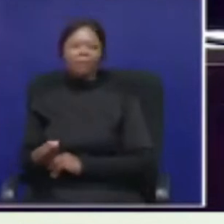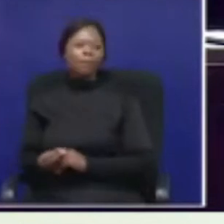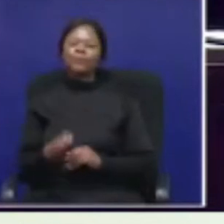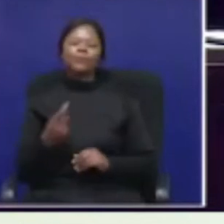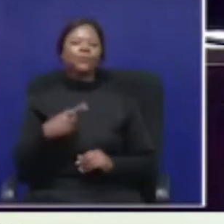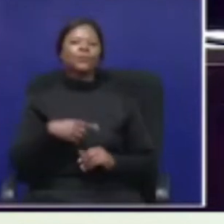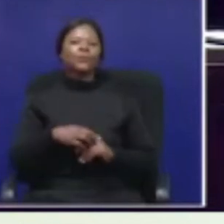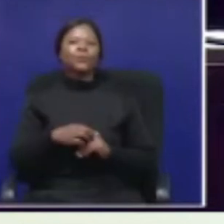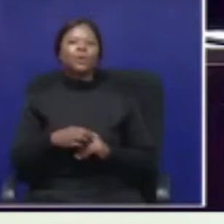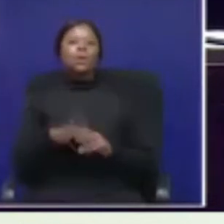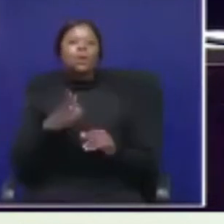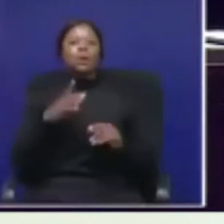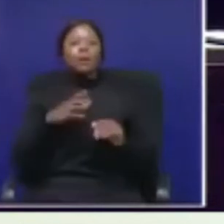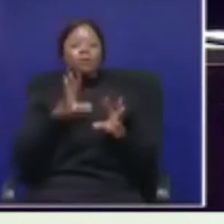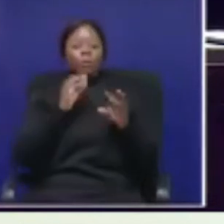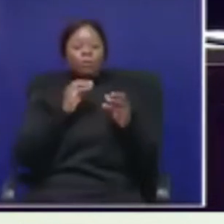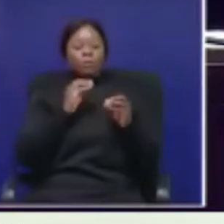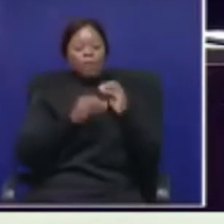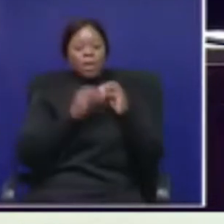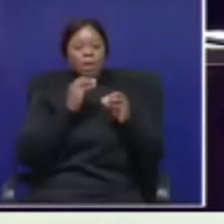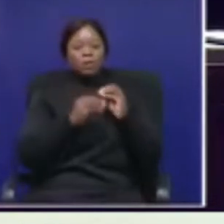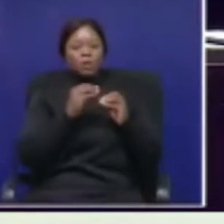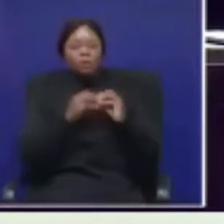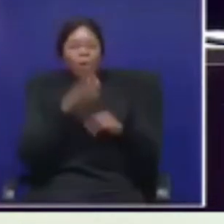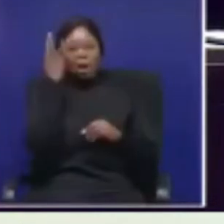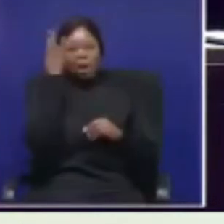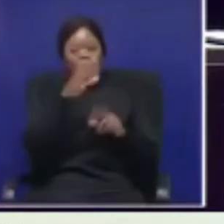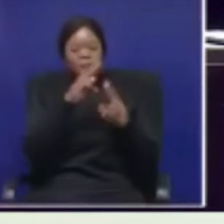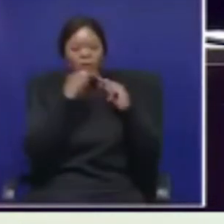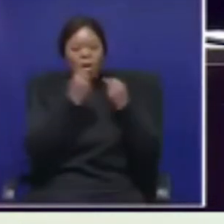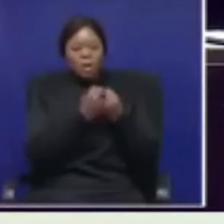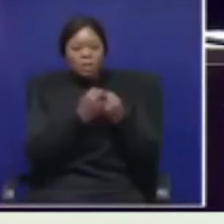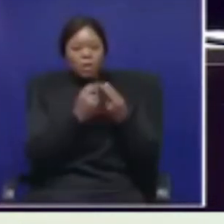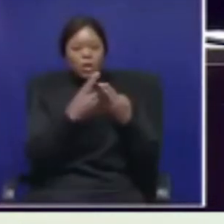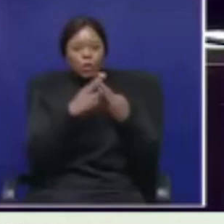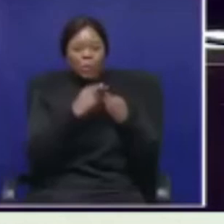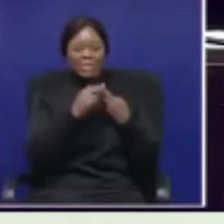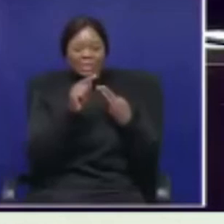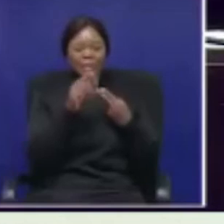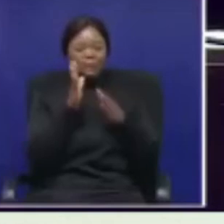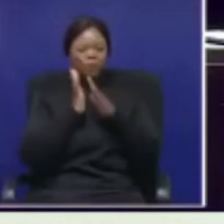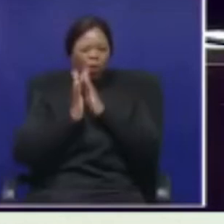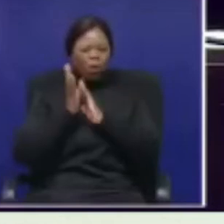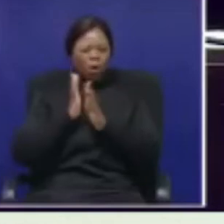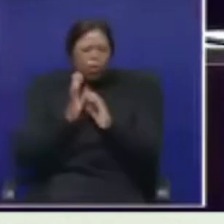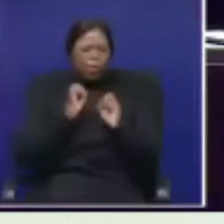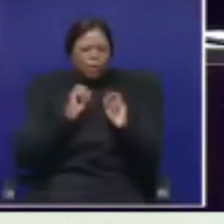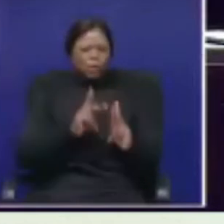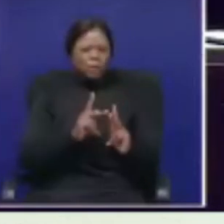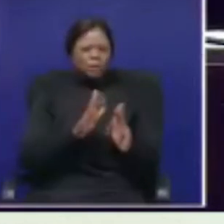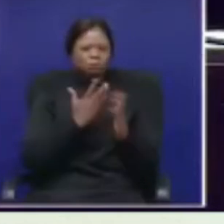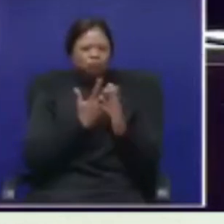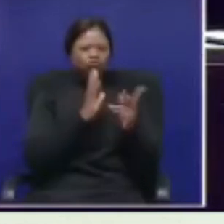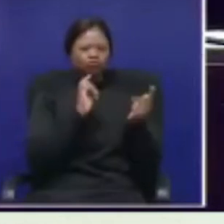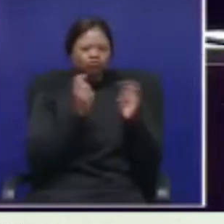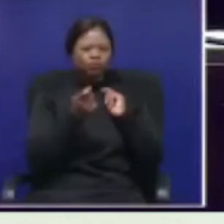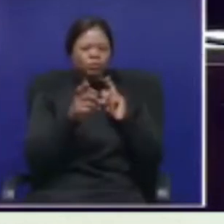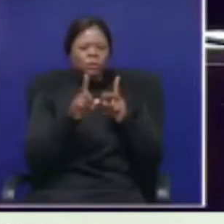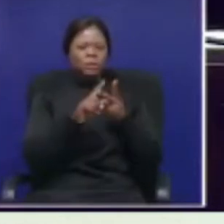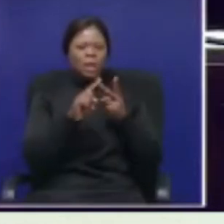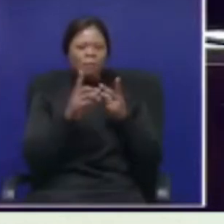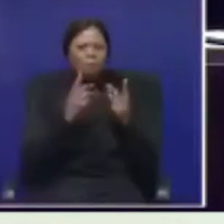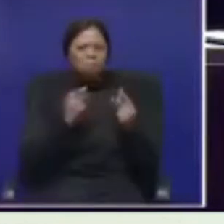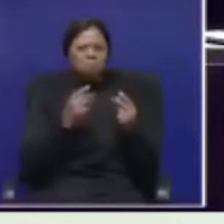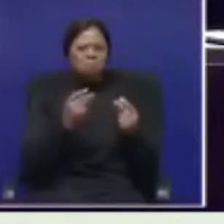hope. The formation of the Government of National Unity is a historic opportunity to reset, to act with